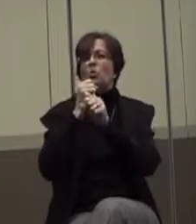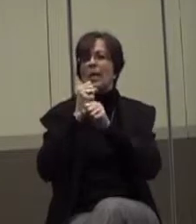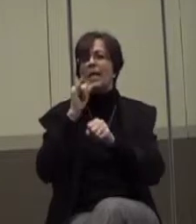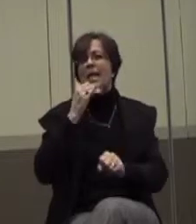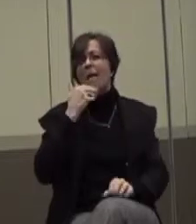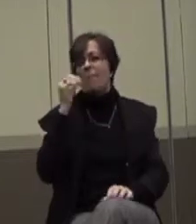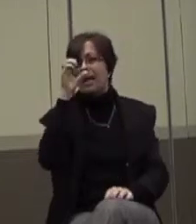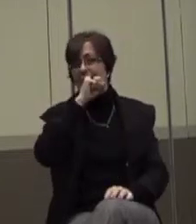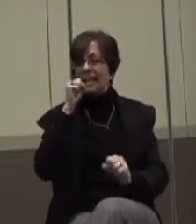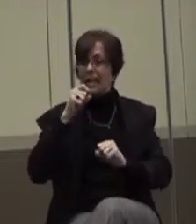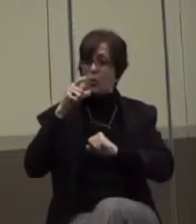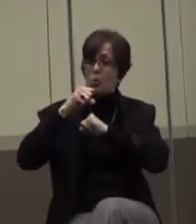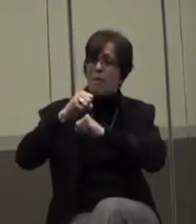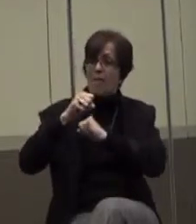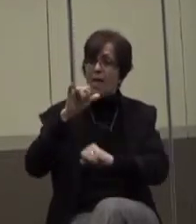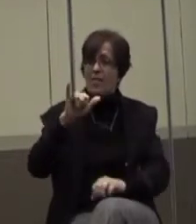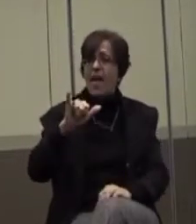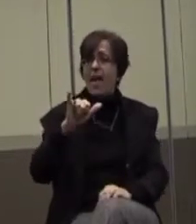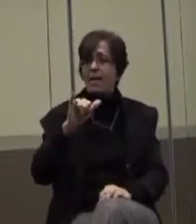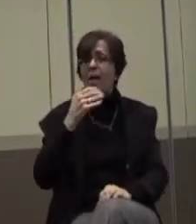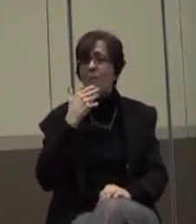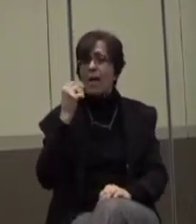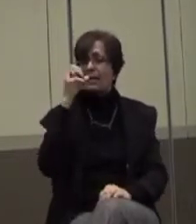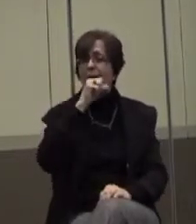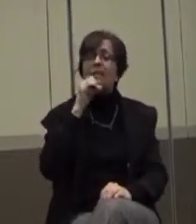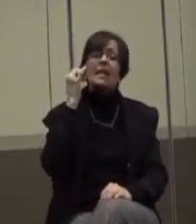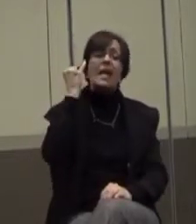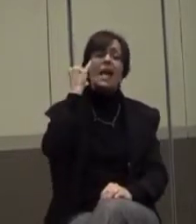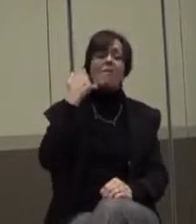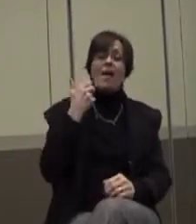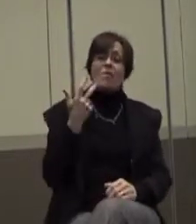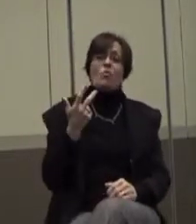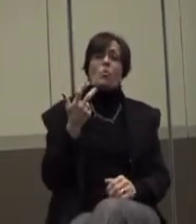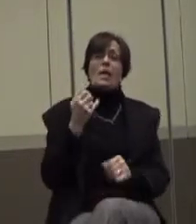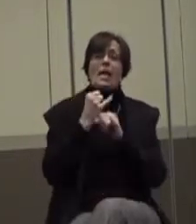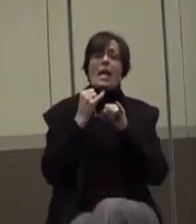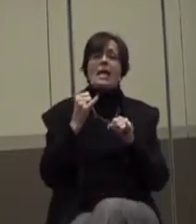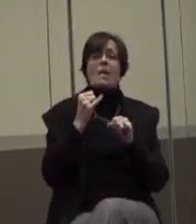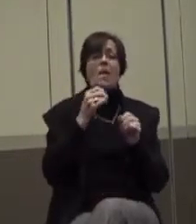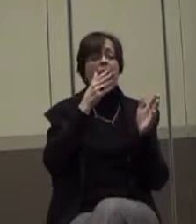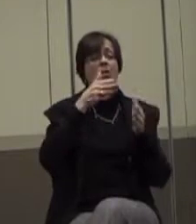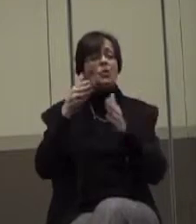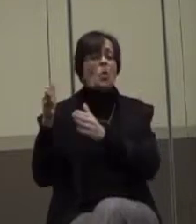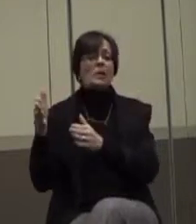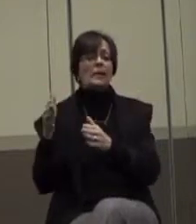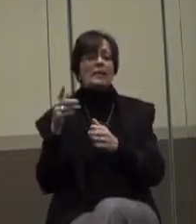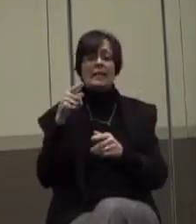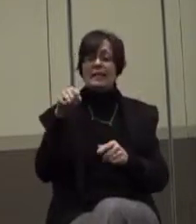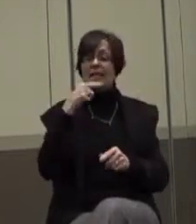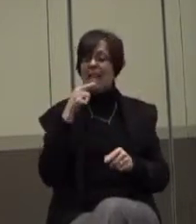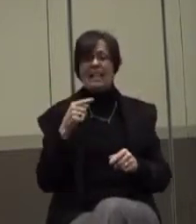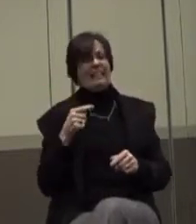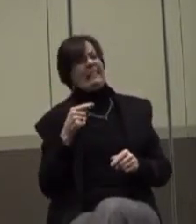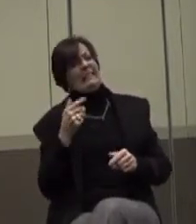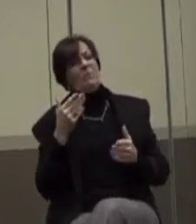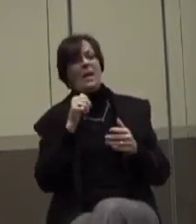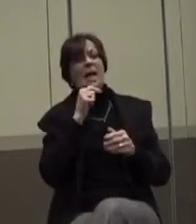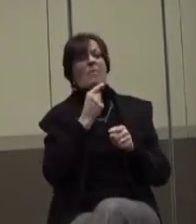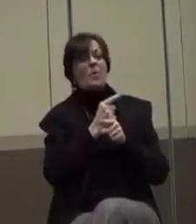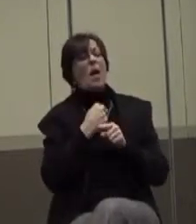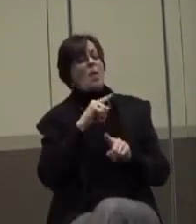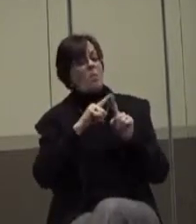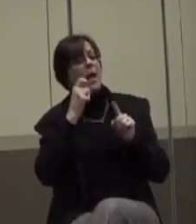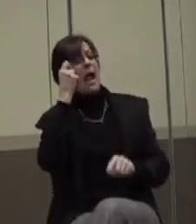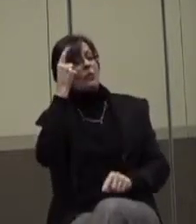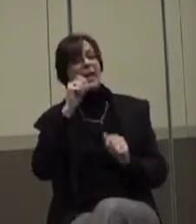come from? Can you defend that best guess? All right. If I've got 3 independent sources, they're saying it may not be right, but I